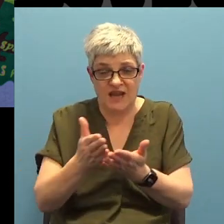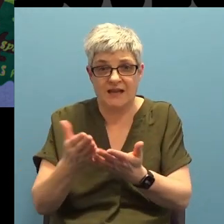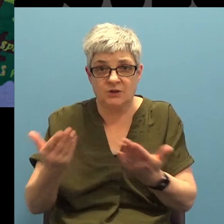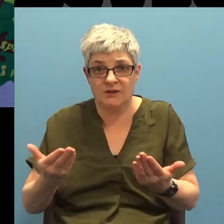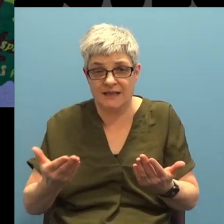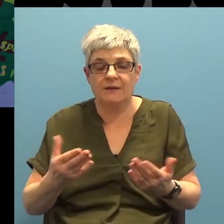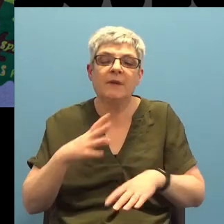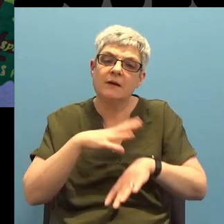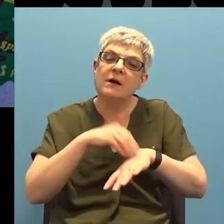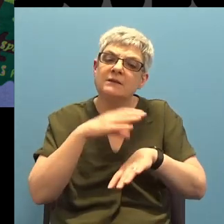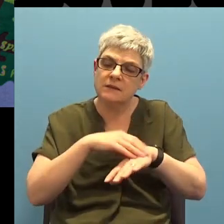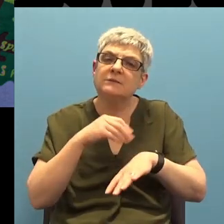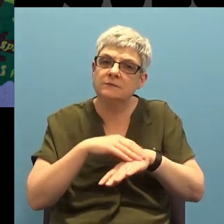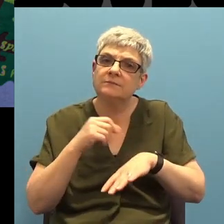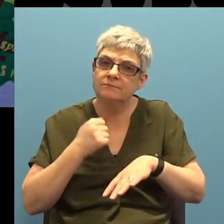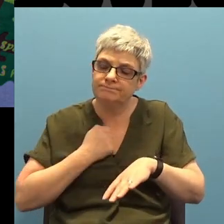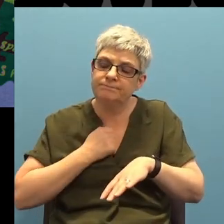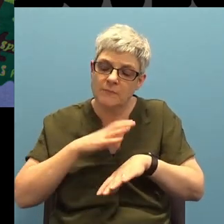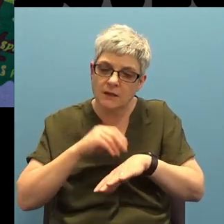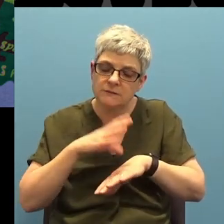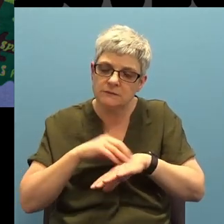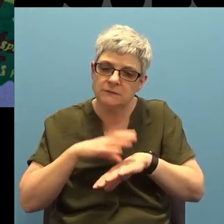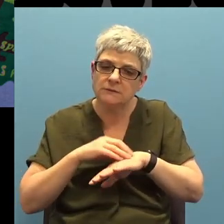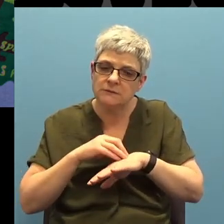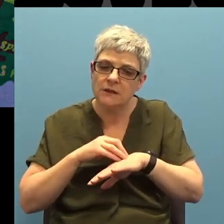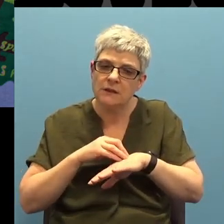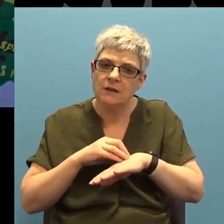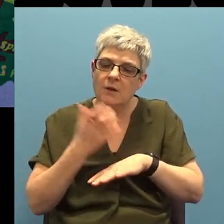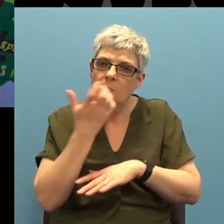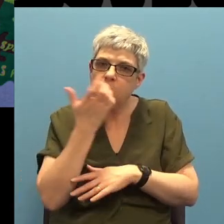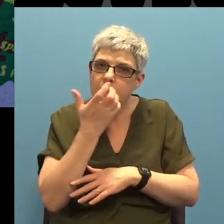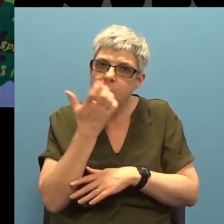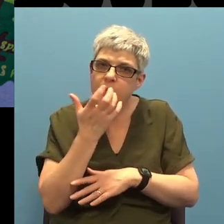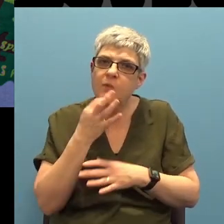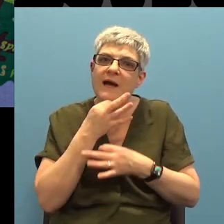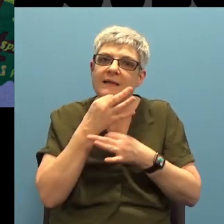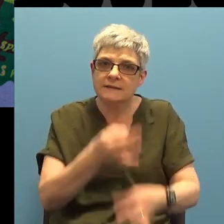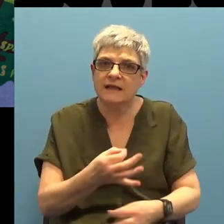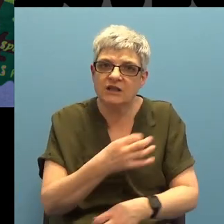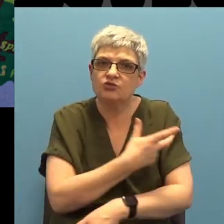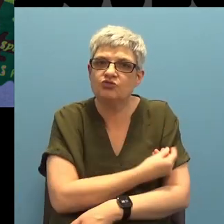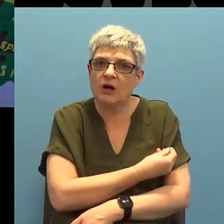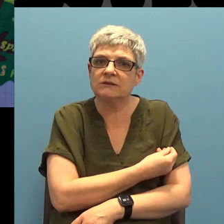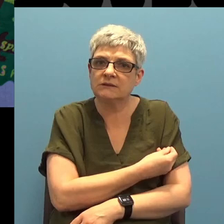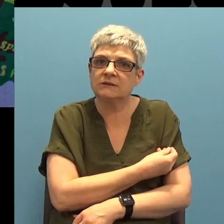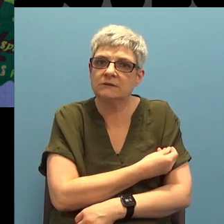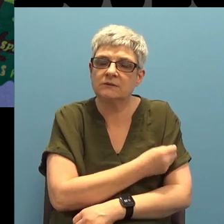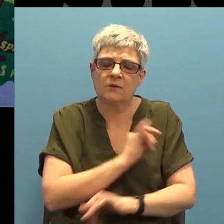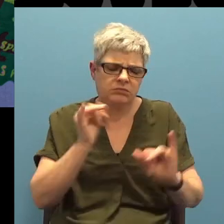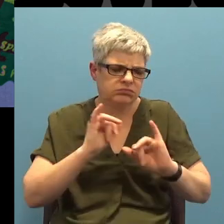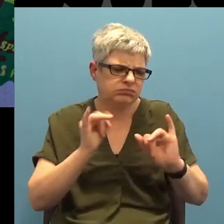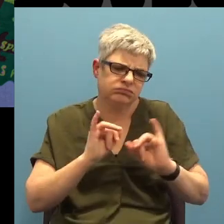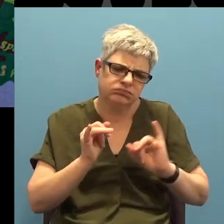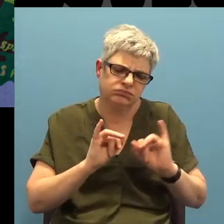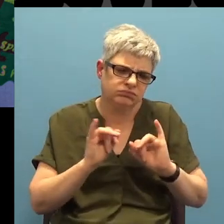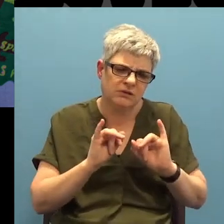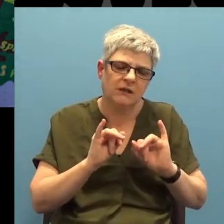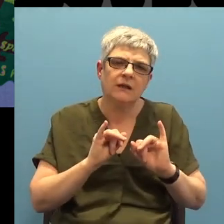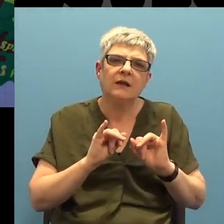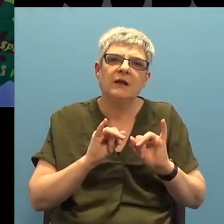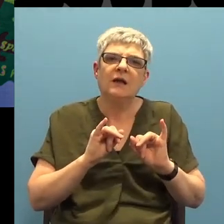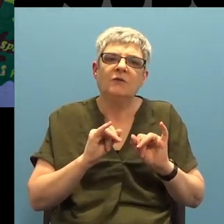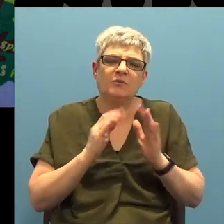I have a cousin right now who is seriously addicted to drugs, horrible drugs. And we've